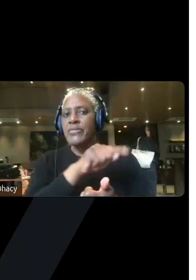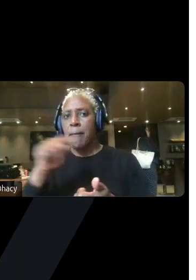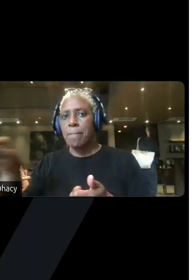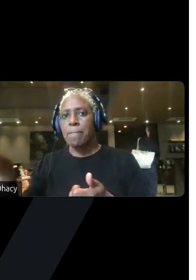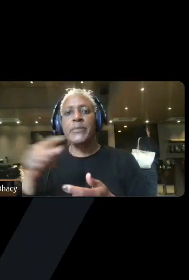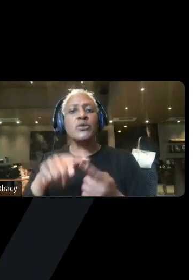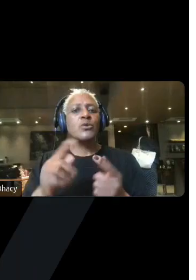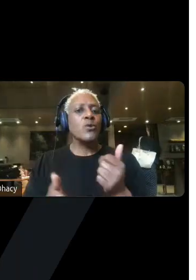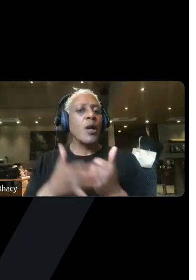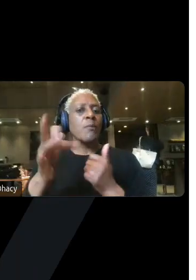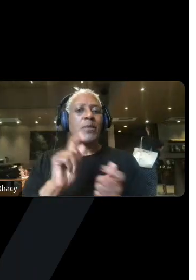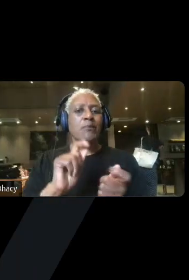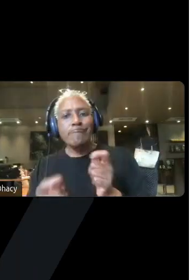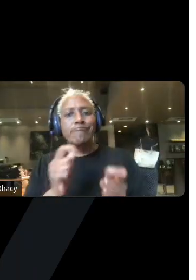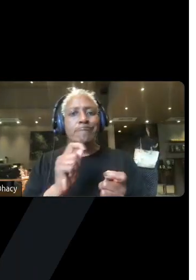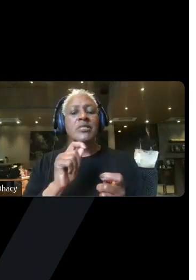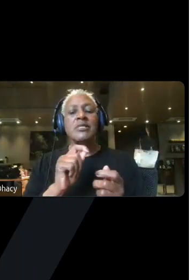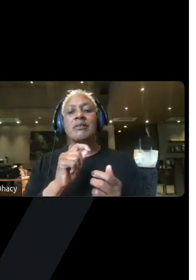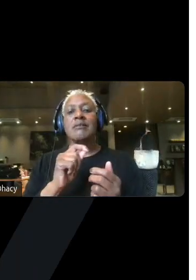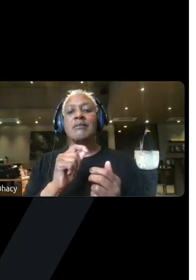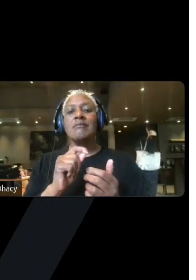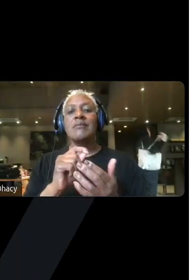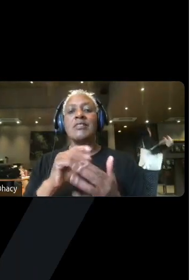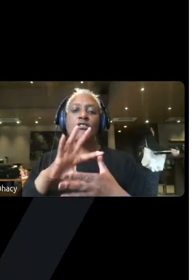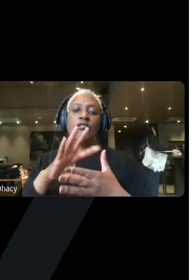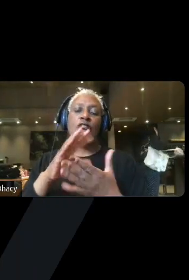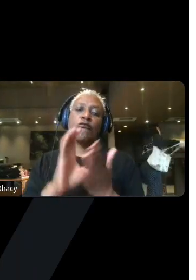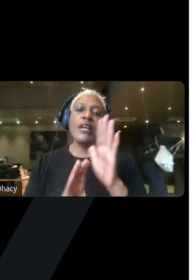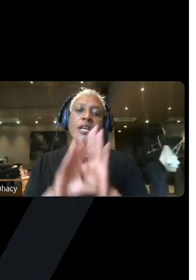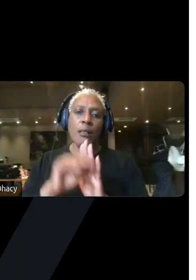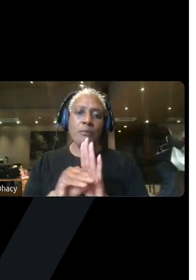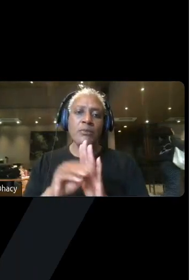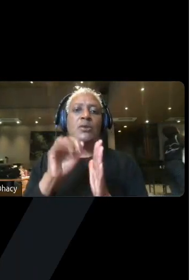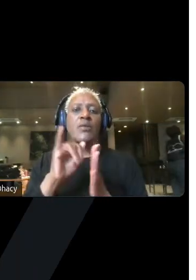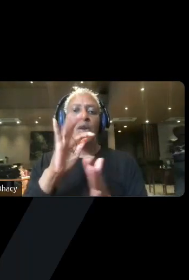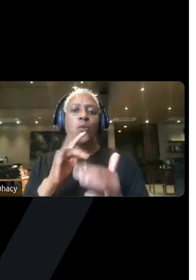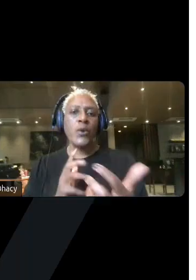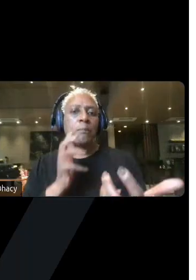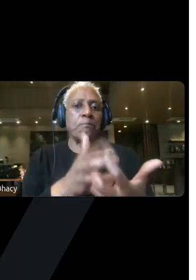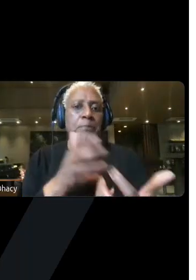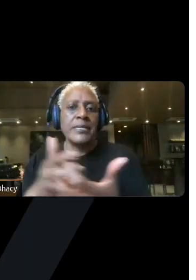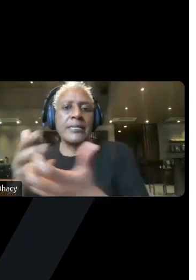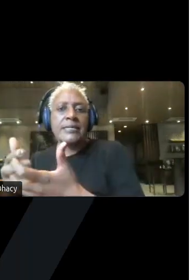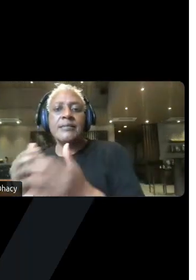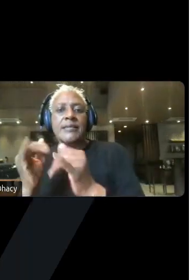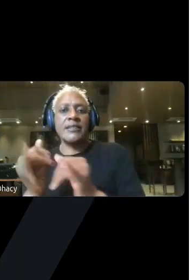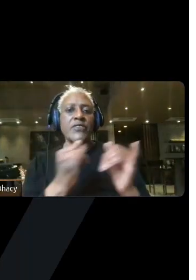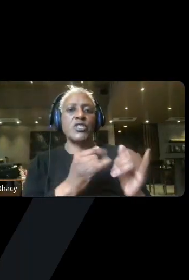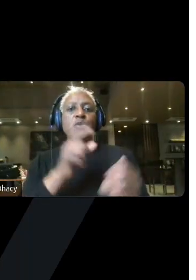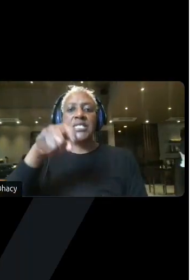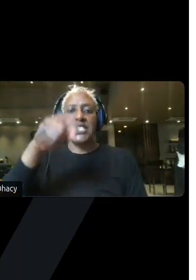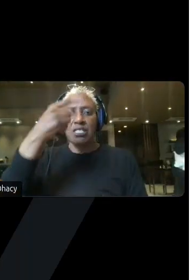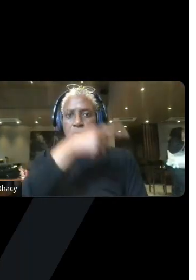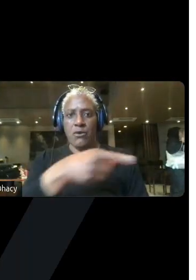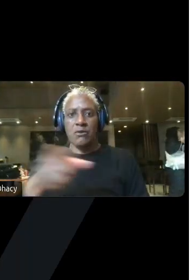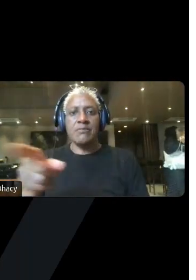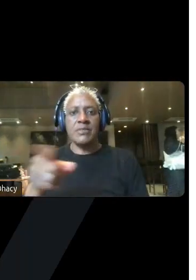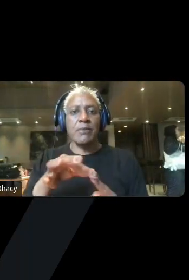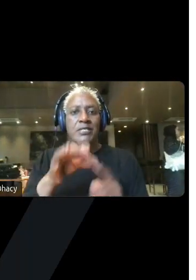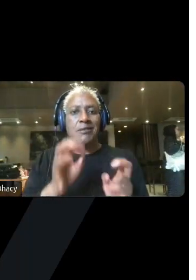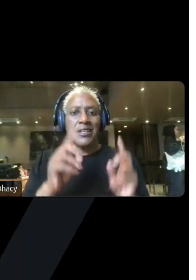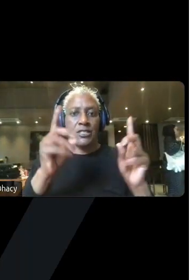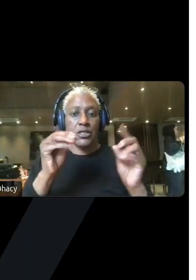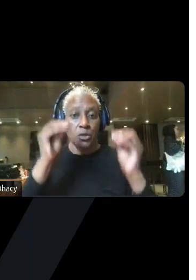different format or in a different structure to meet their individual needs. You'll collaborate with other general